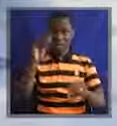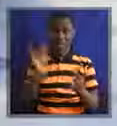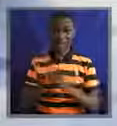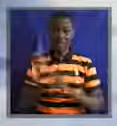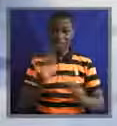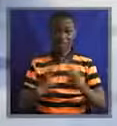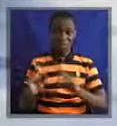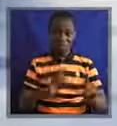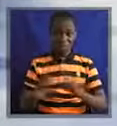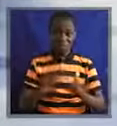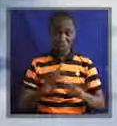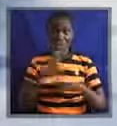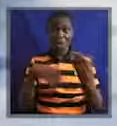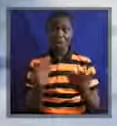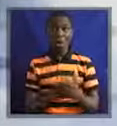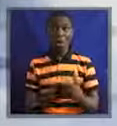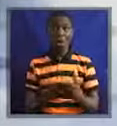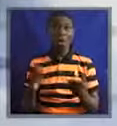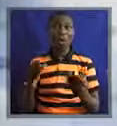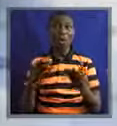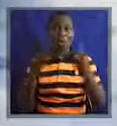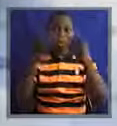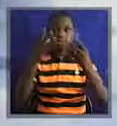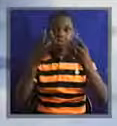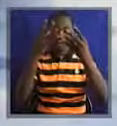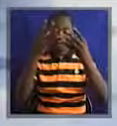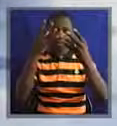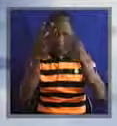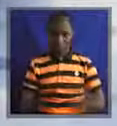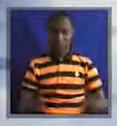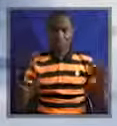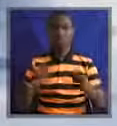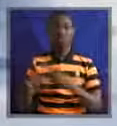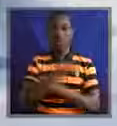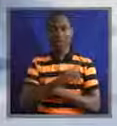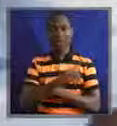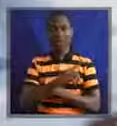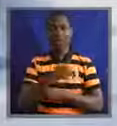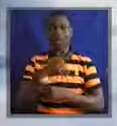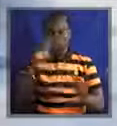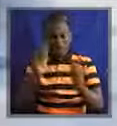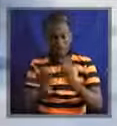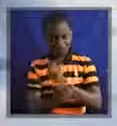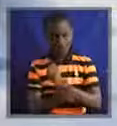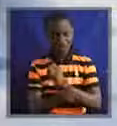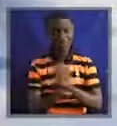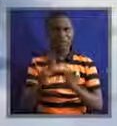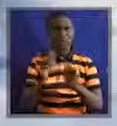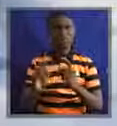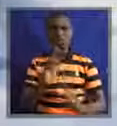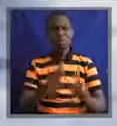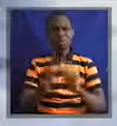ene sa ne mani nyina no e fade away giving way to enkrofo a omo claim se omo ye